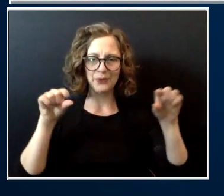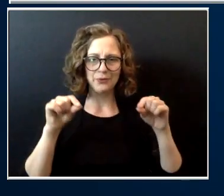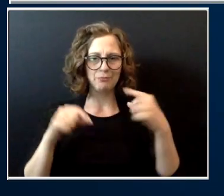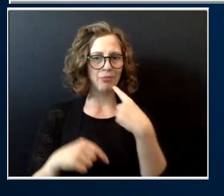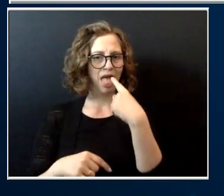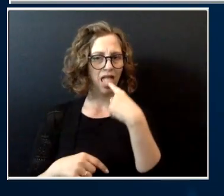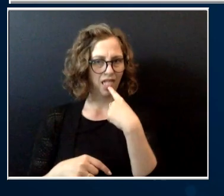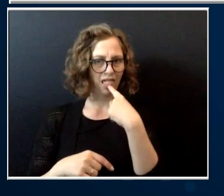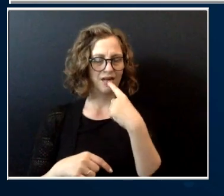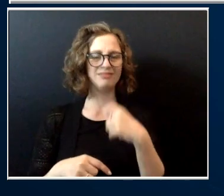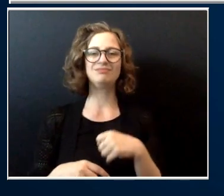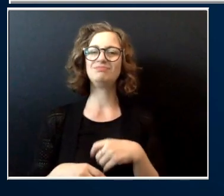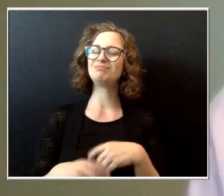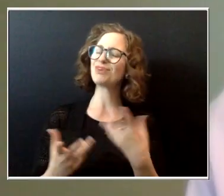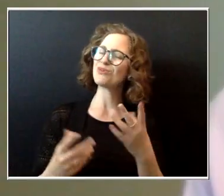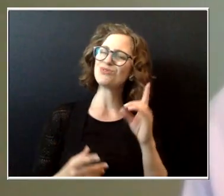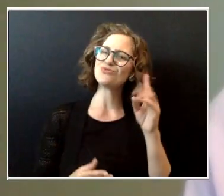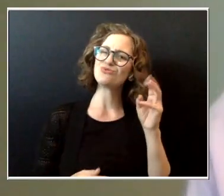your hearing?